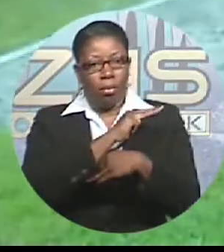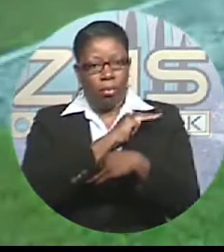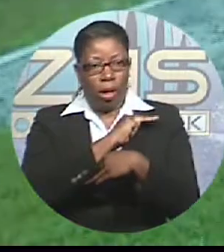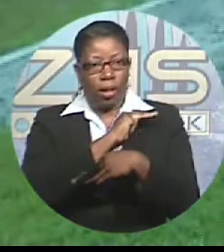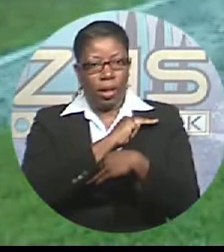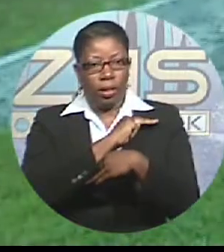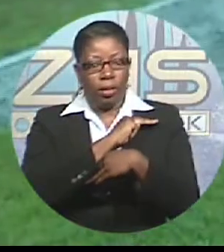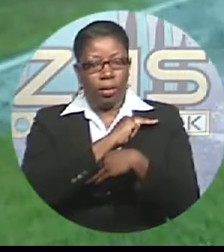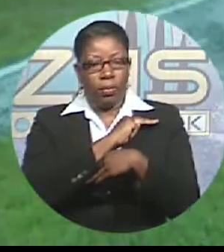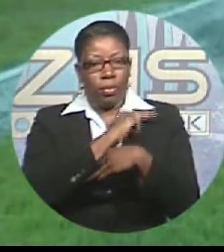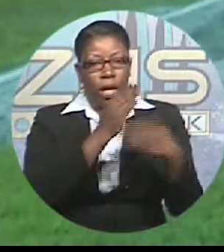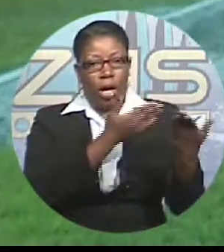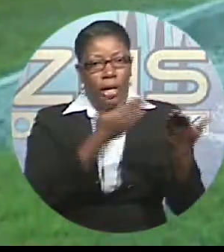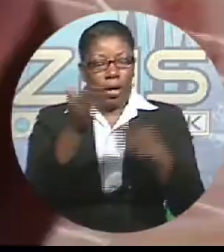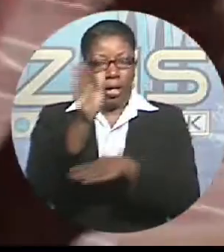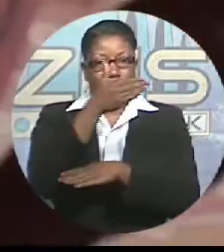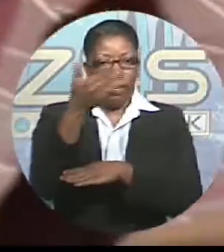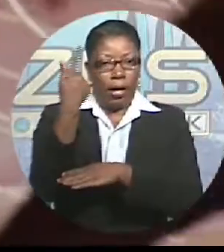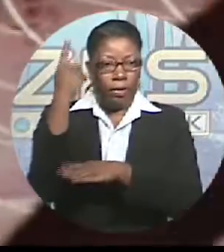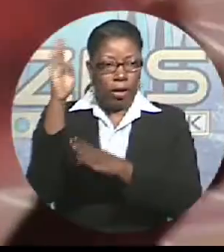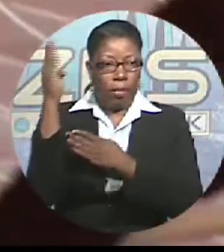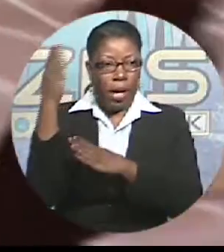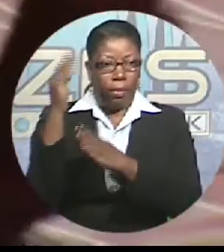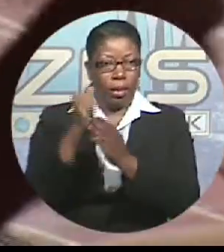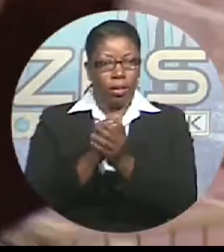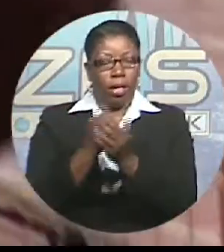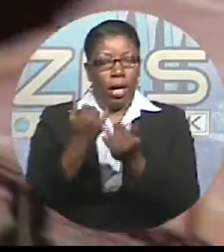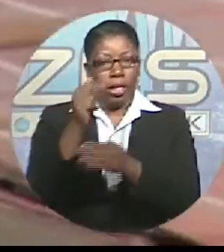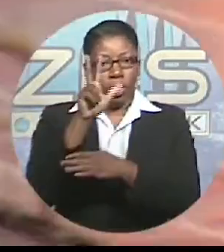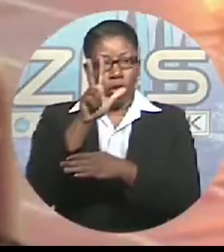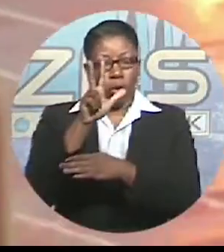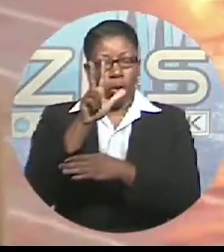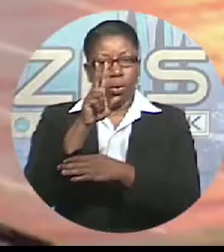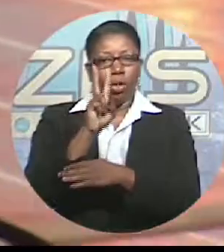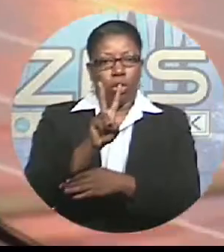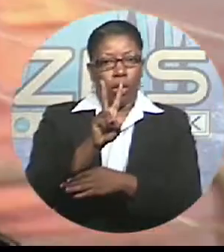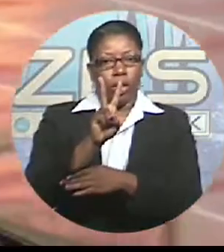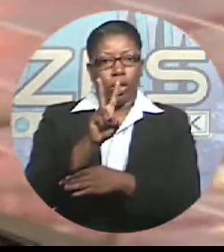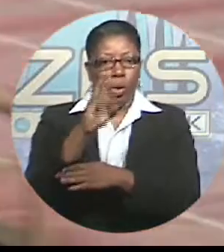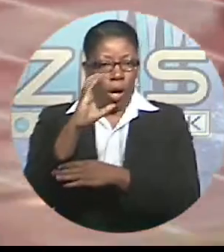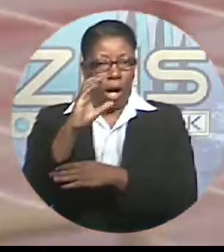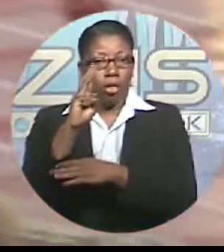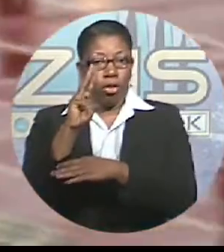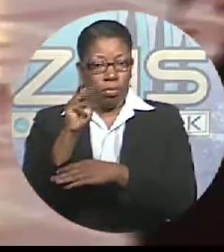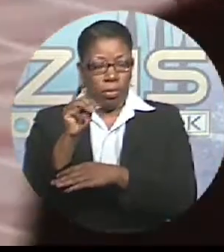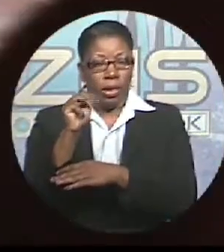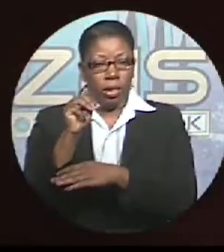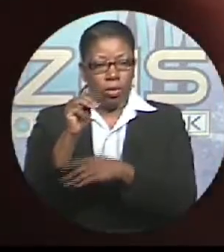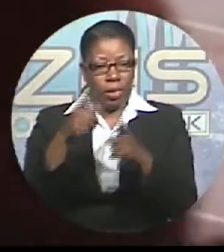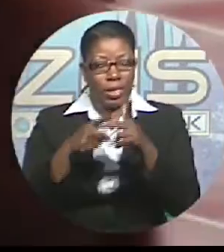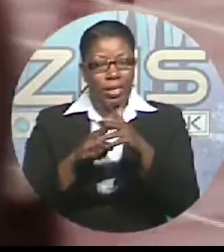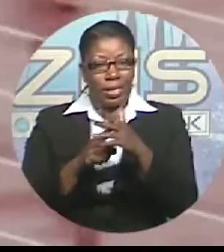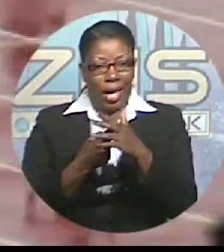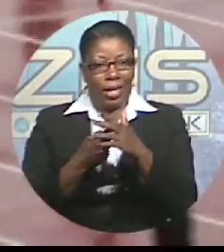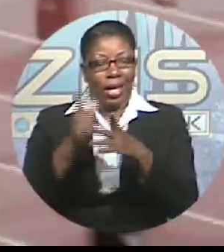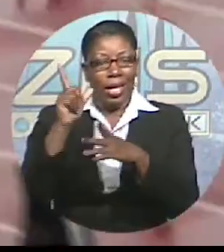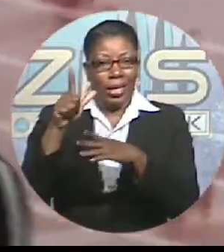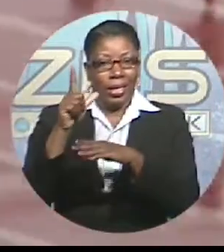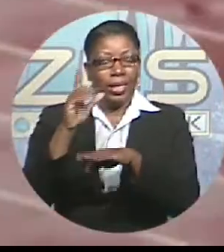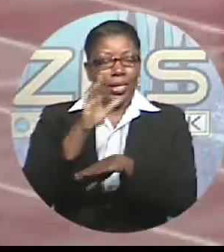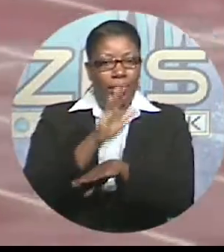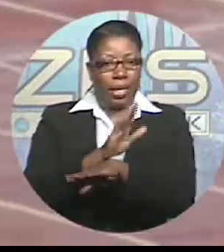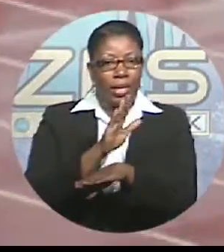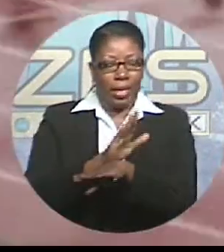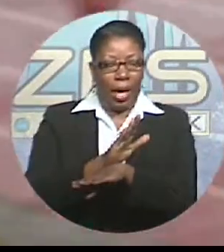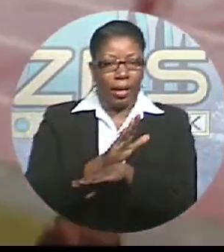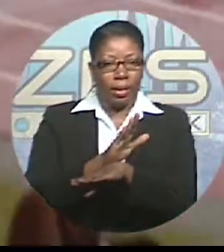flag bearers for the Bahamas. The finals of the 200 meters won't get on the way until about 8 tonight. The Bahamas is being represented in all divisions.